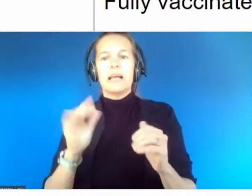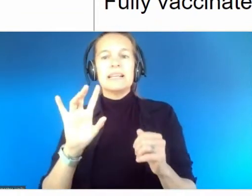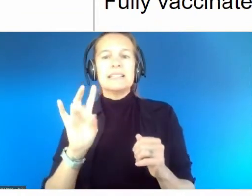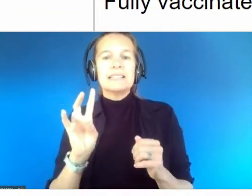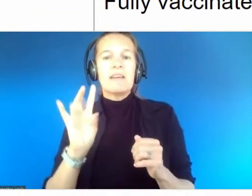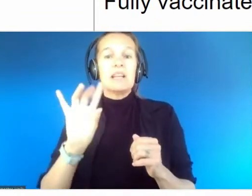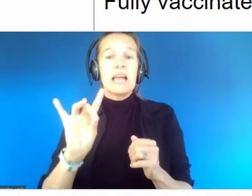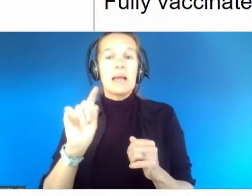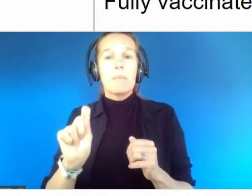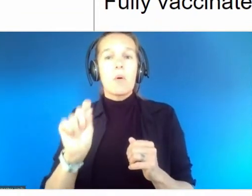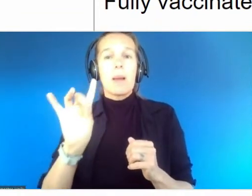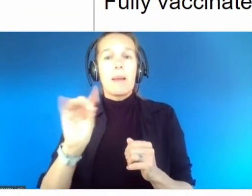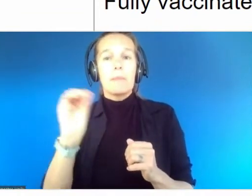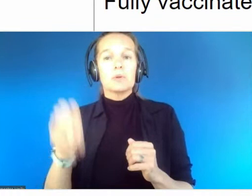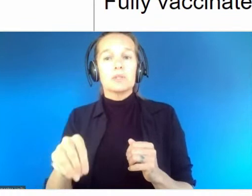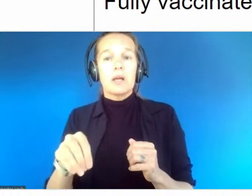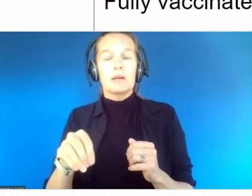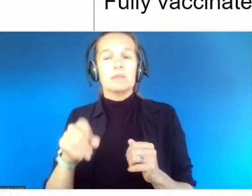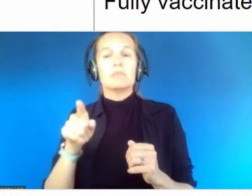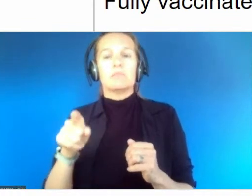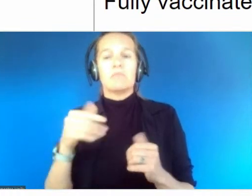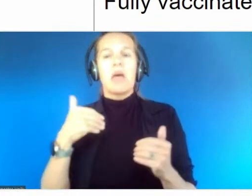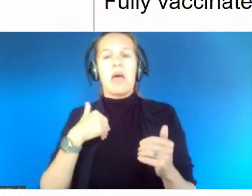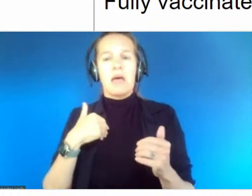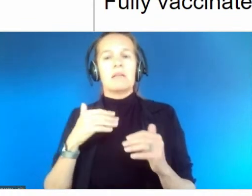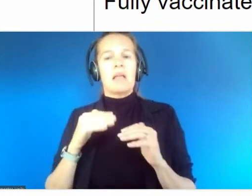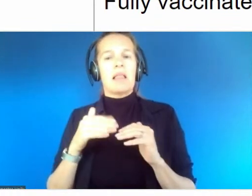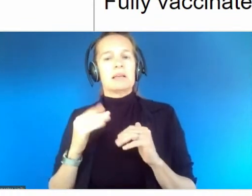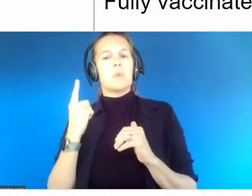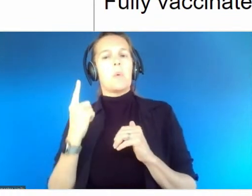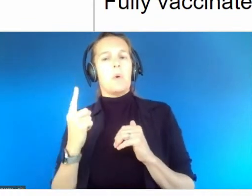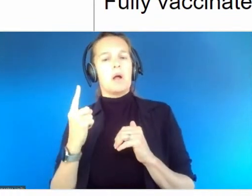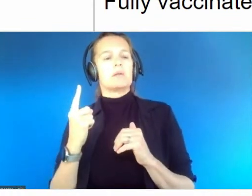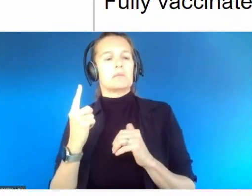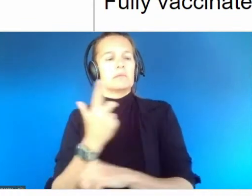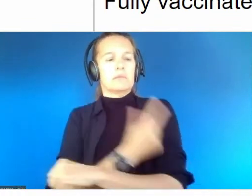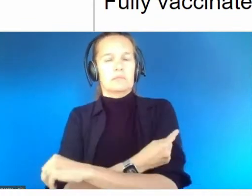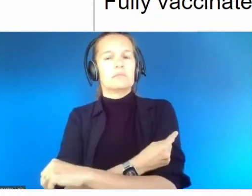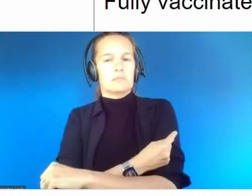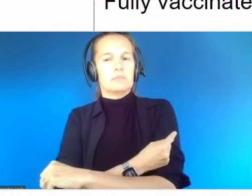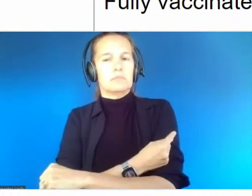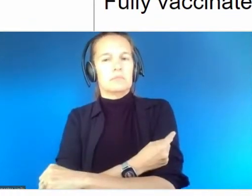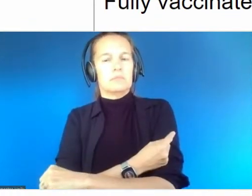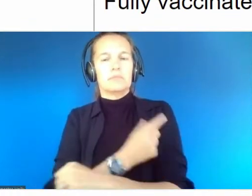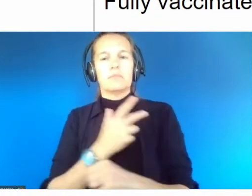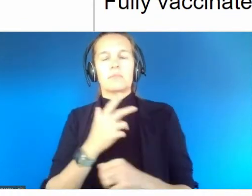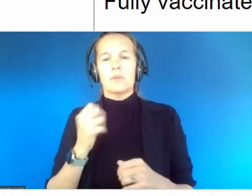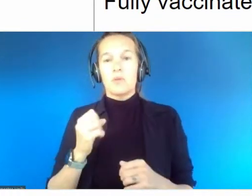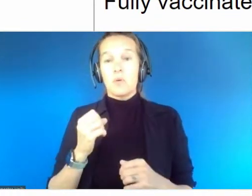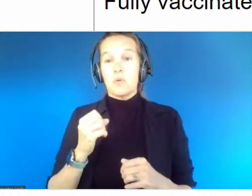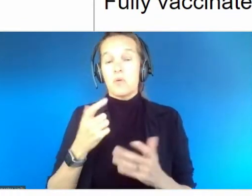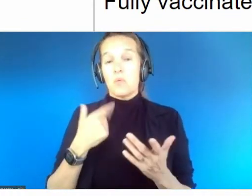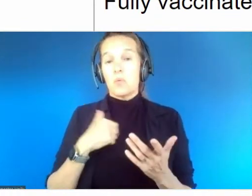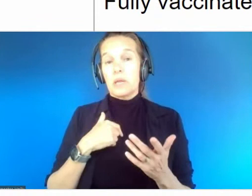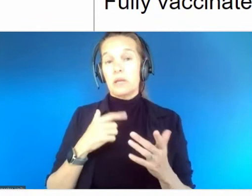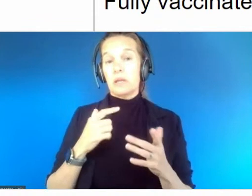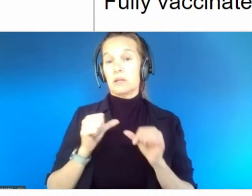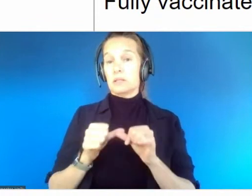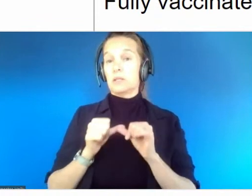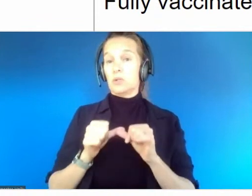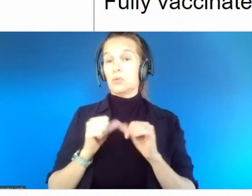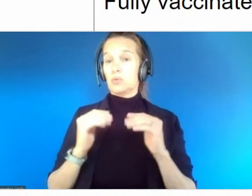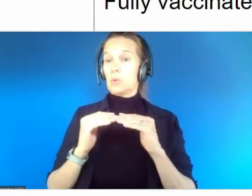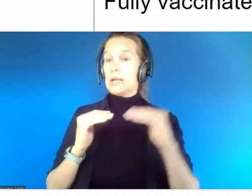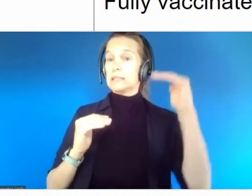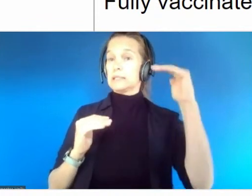78.8% of the eligible population have had at least 1 dose. From an equity perspective, we continue to exceed the state